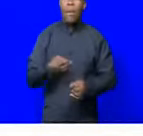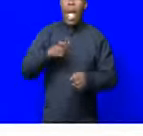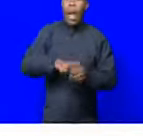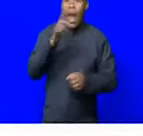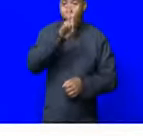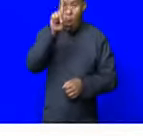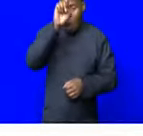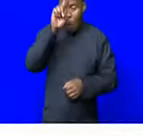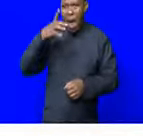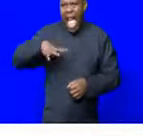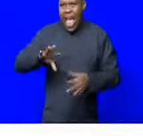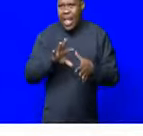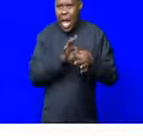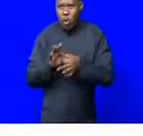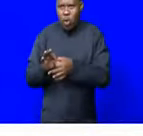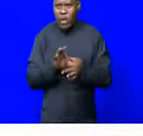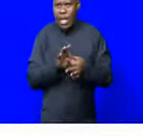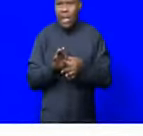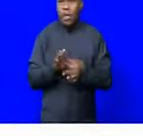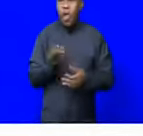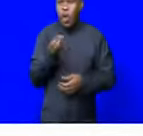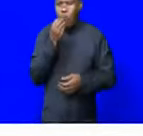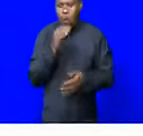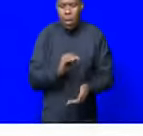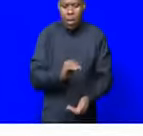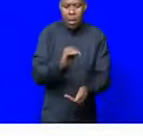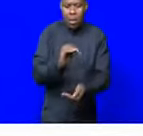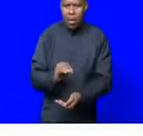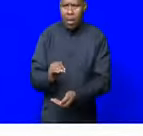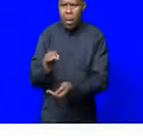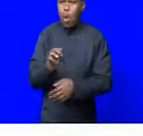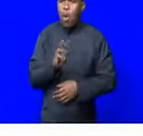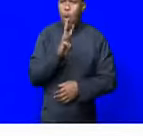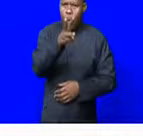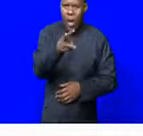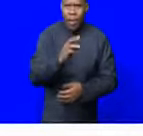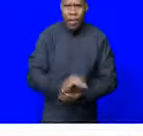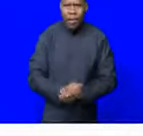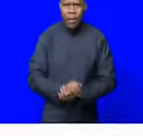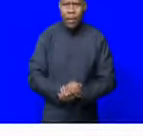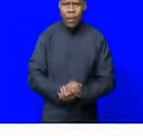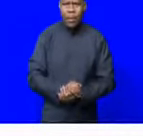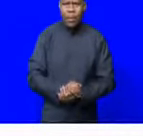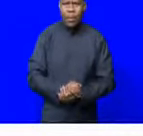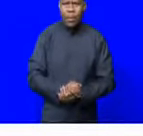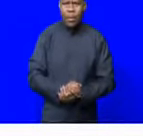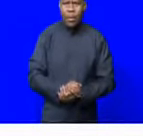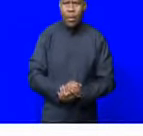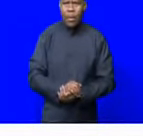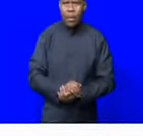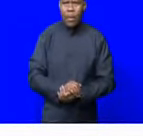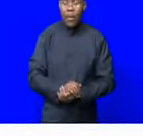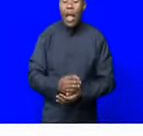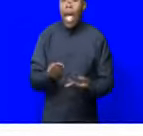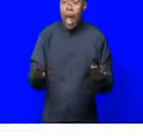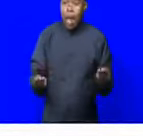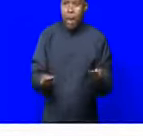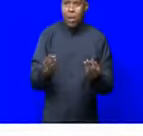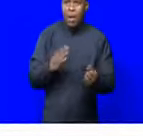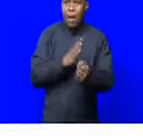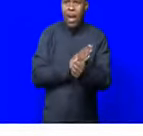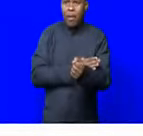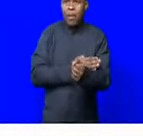ukuthi nalabanye nabo batawuchubeka bafake tanda so nathi nje ngilapha emandla akhona ukuthi afikela khona. Beneficiaries